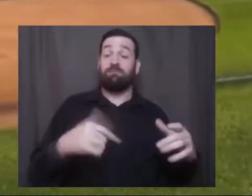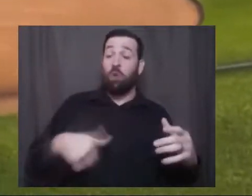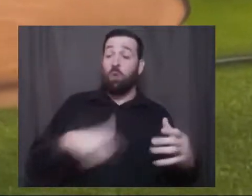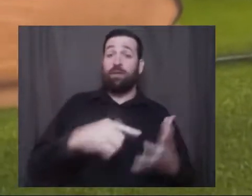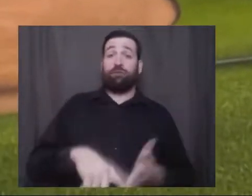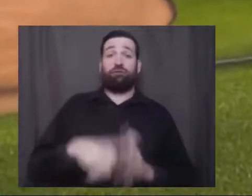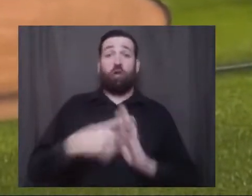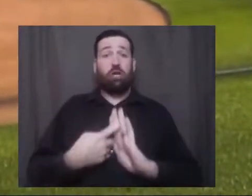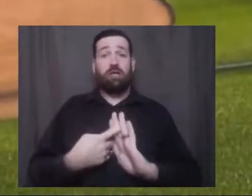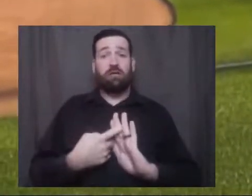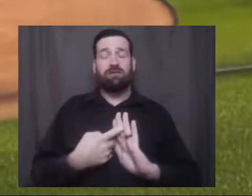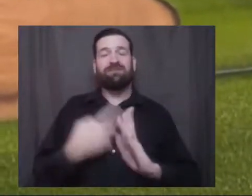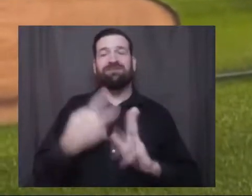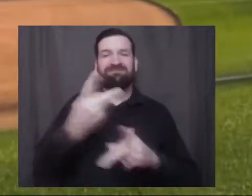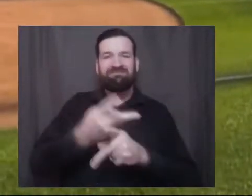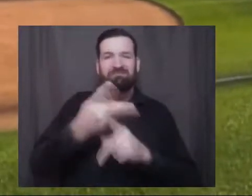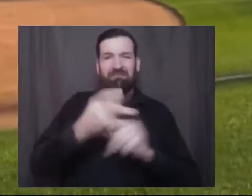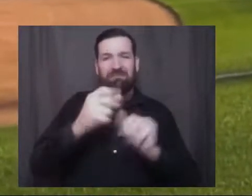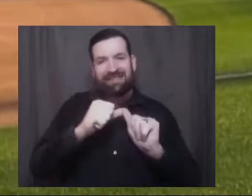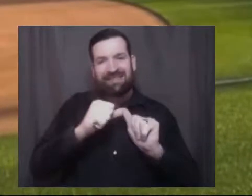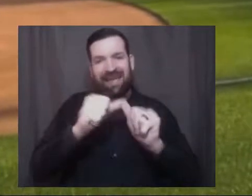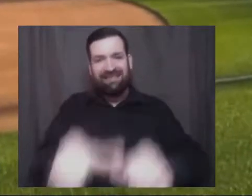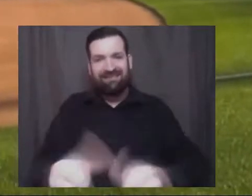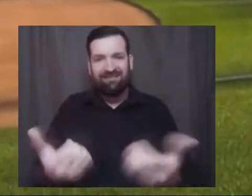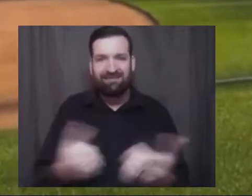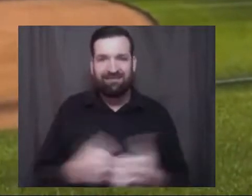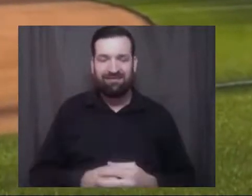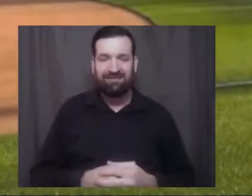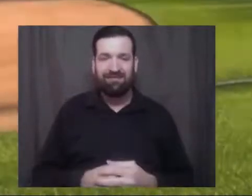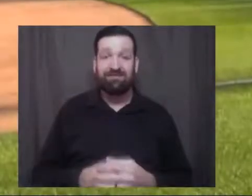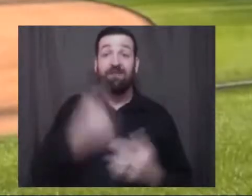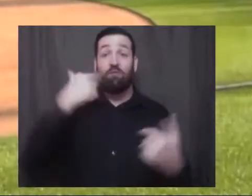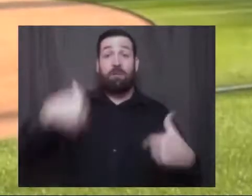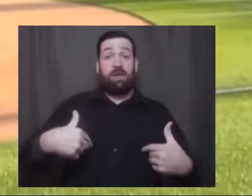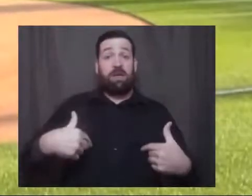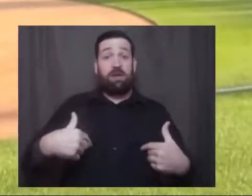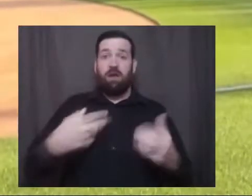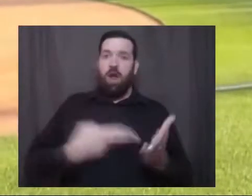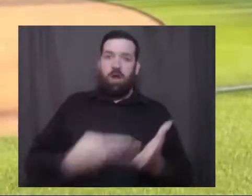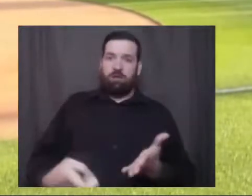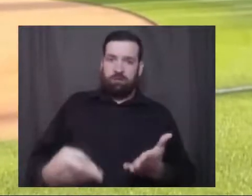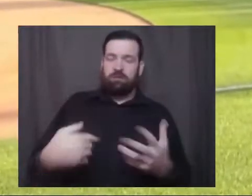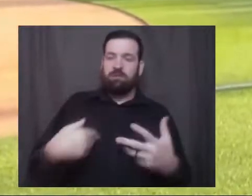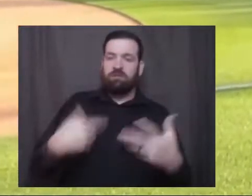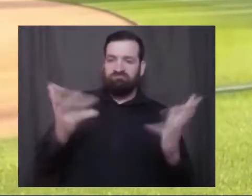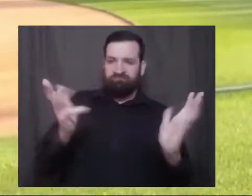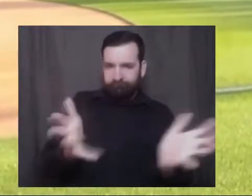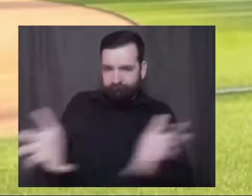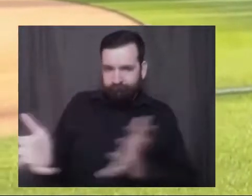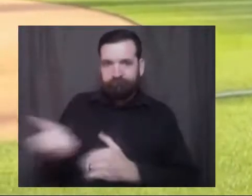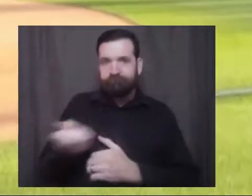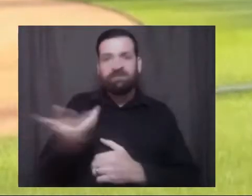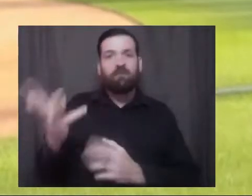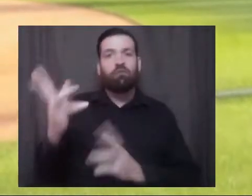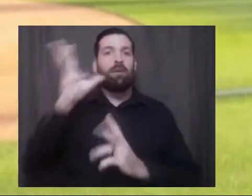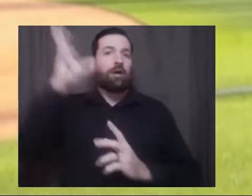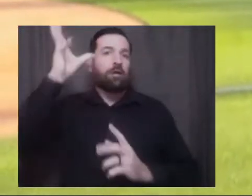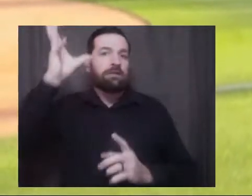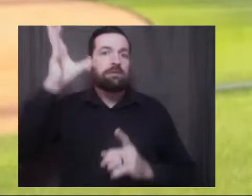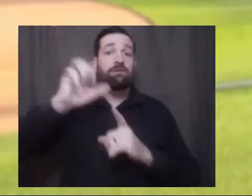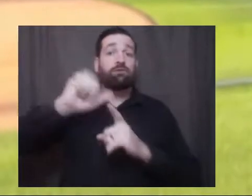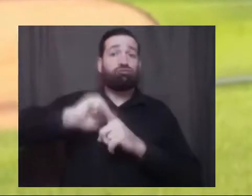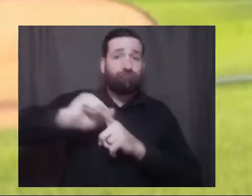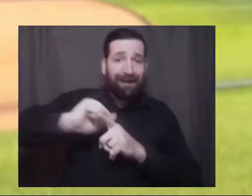maintaining. And for me, honestly, and I talked to a few parents, that really the training regimen, getting these kids ready